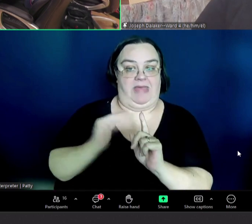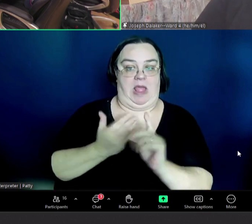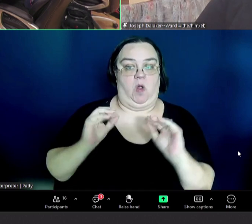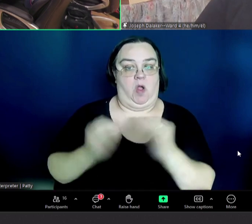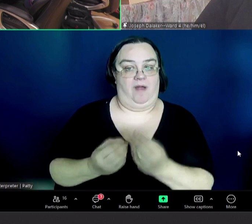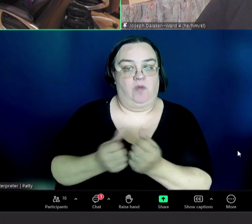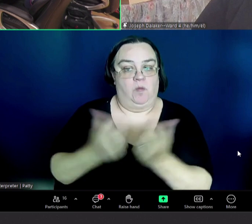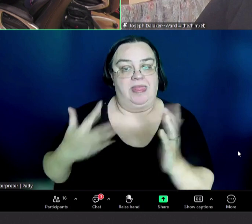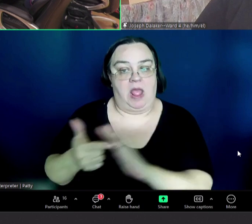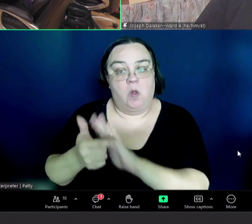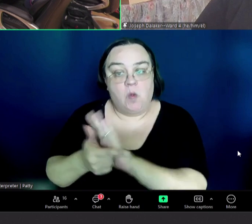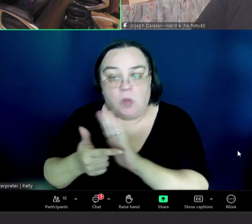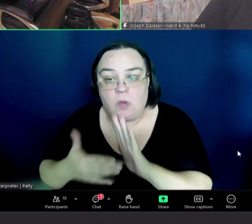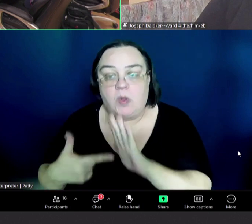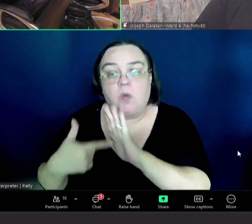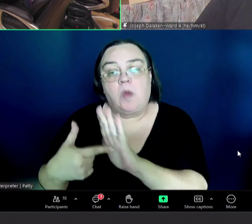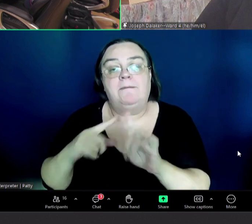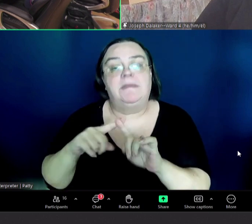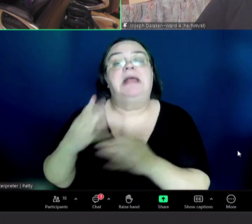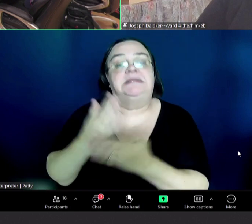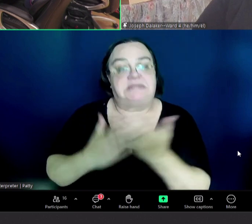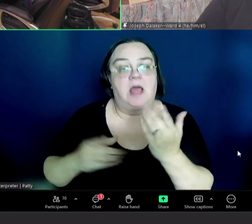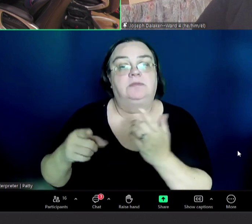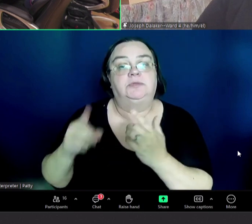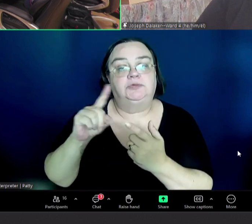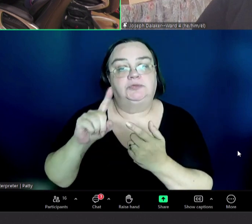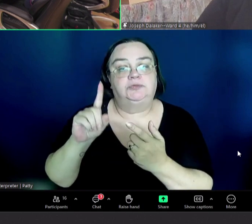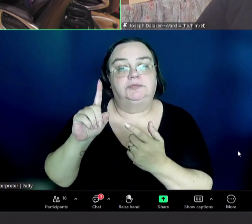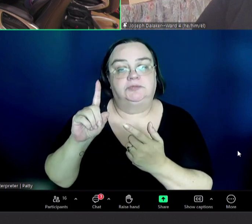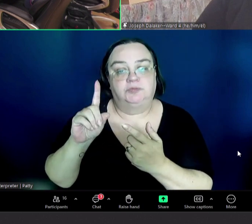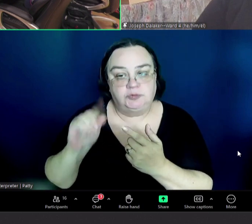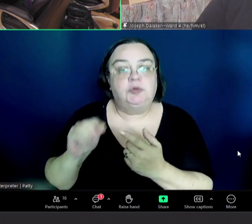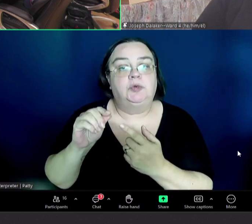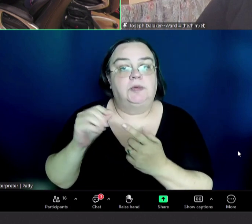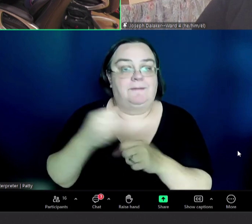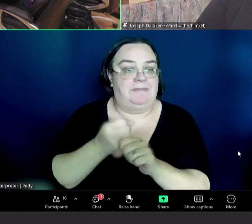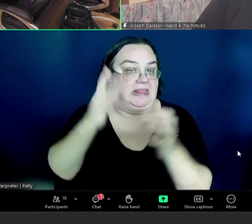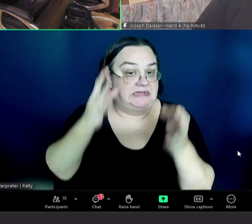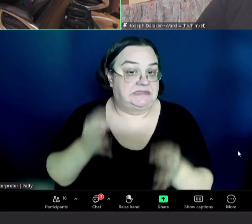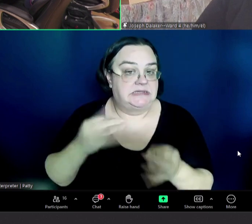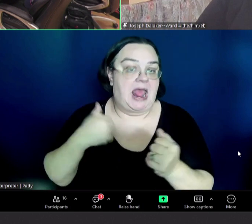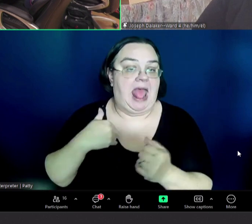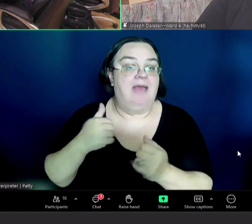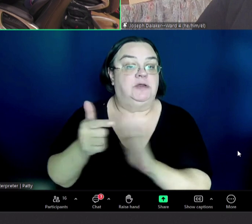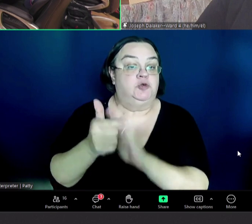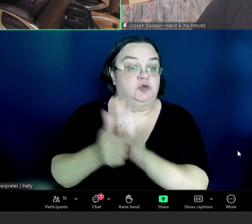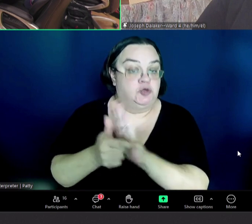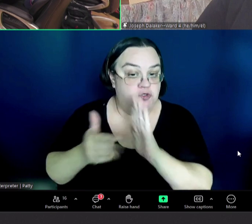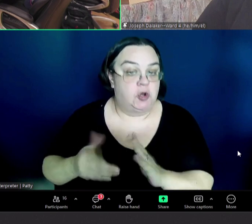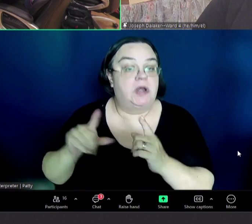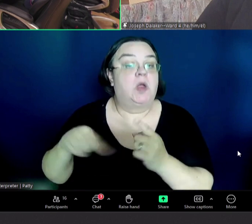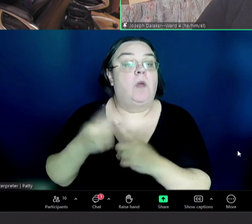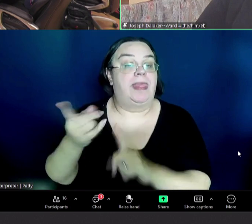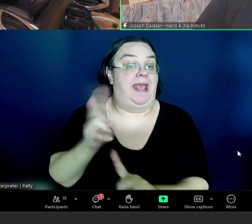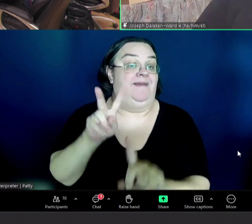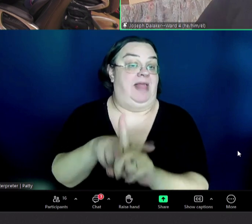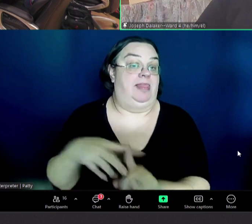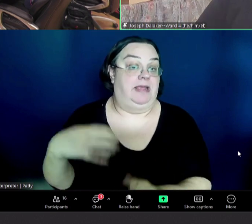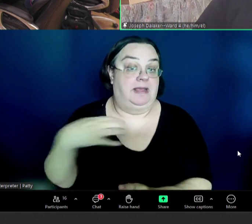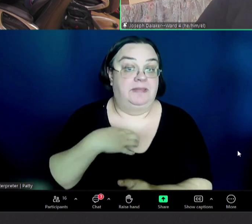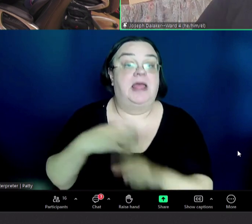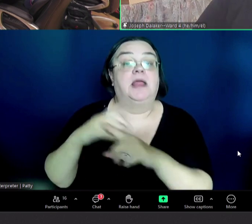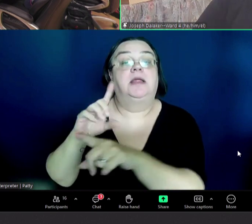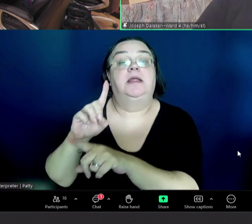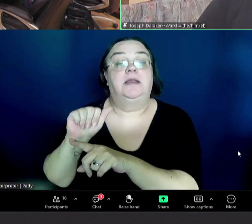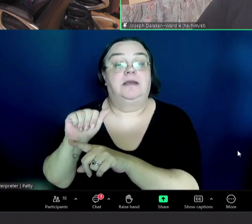do choose to engage a employment attorney as they file that complaint. Great, thank you